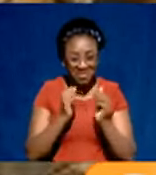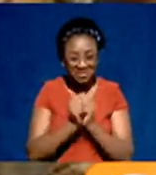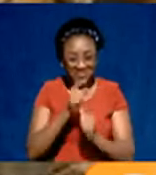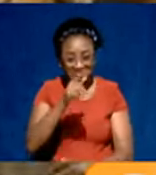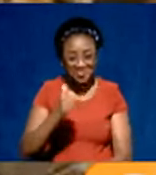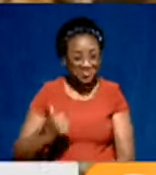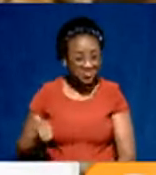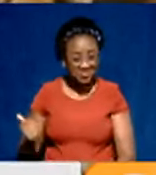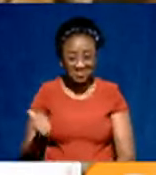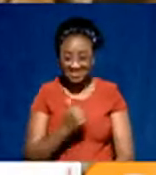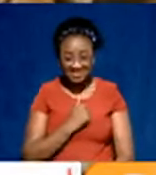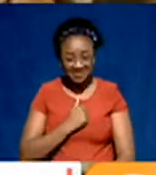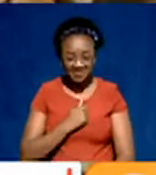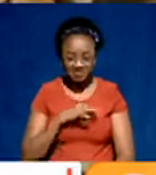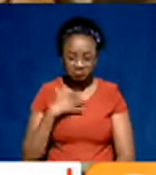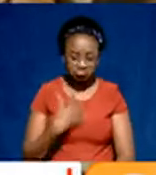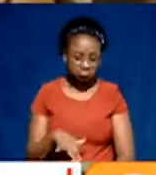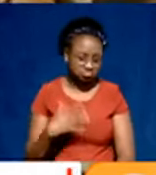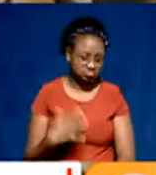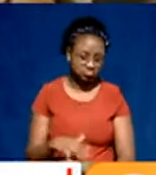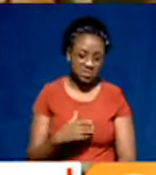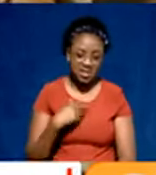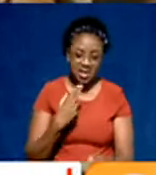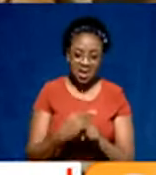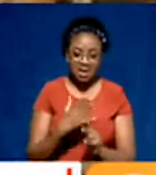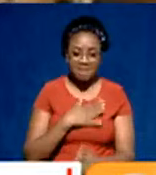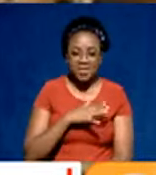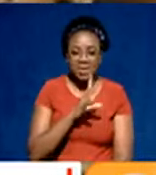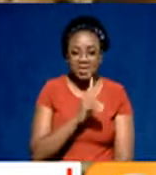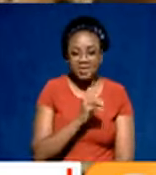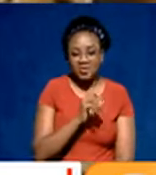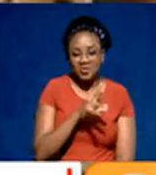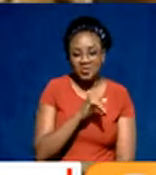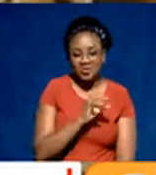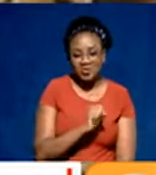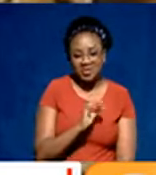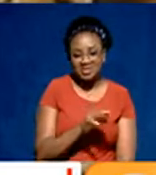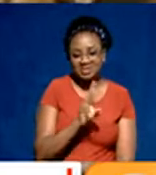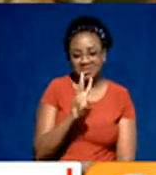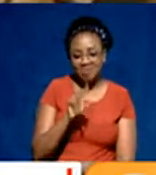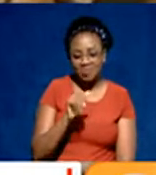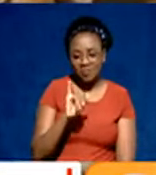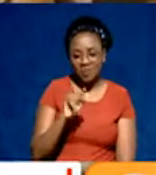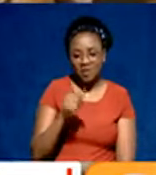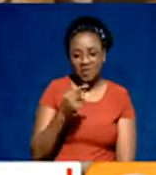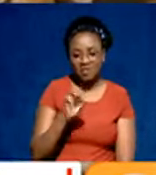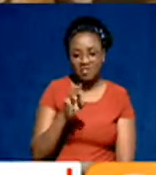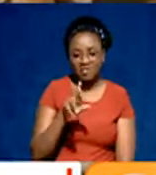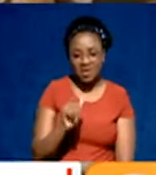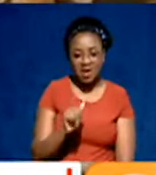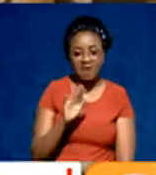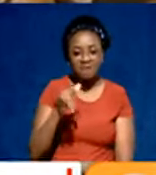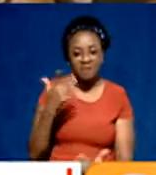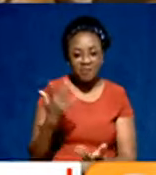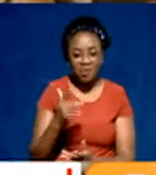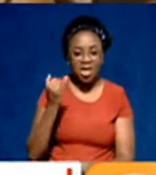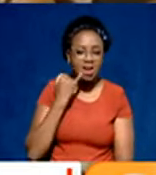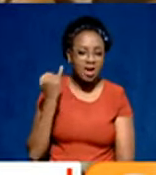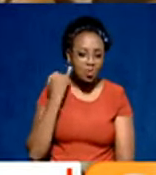Mimi naitwa Doris Waithera Gadungu kutoka shule ya upili ya Langalanga,